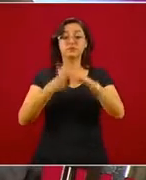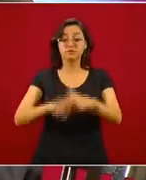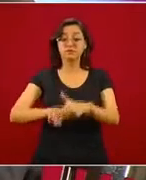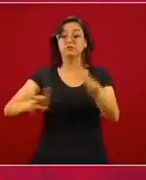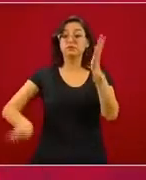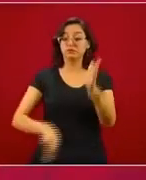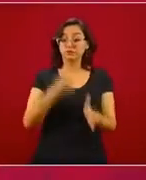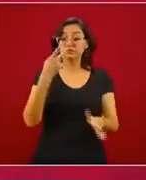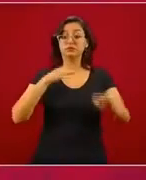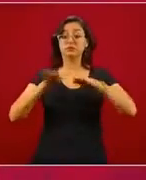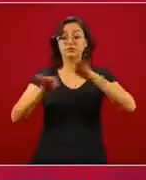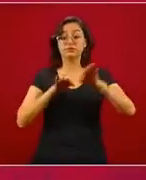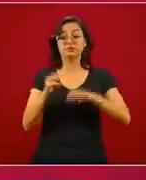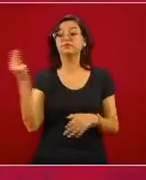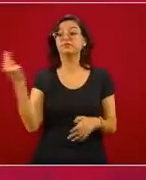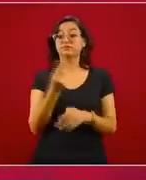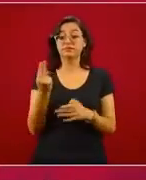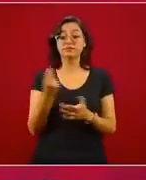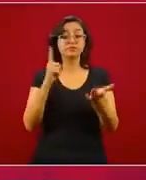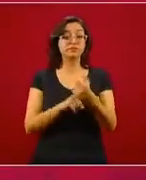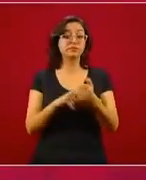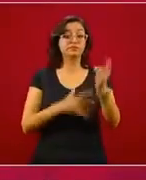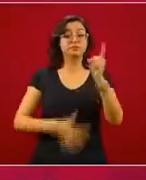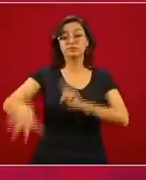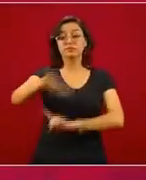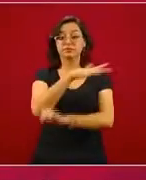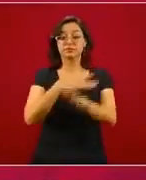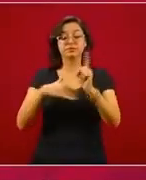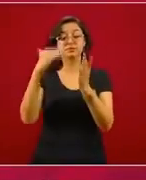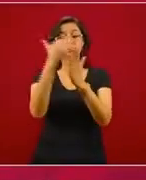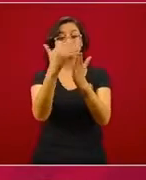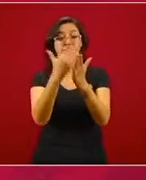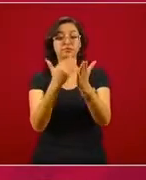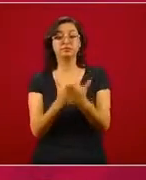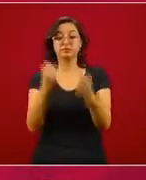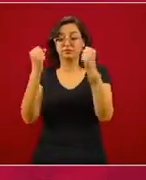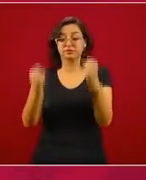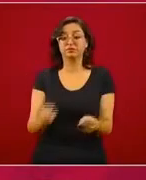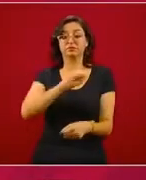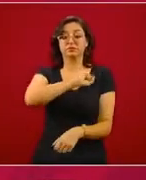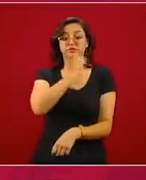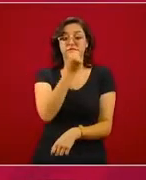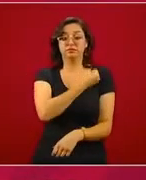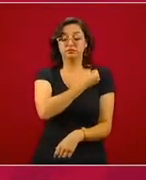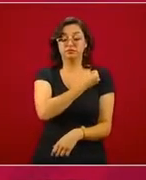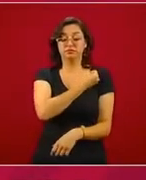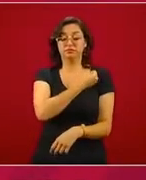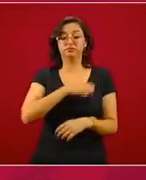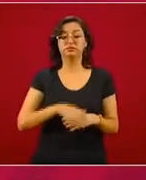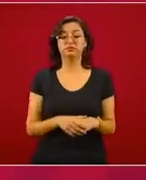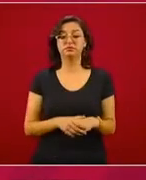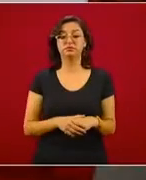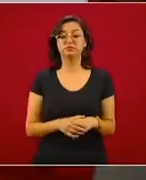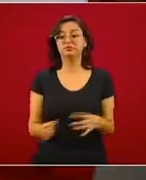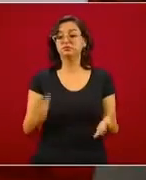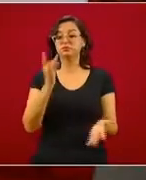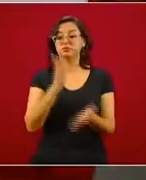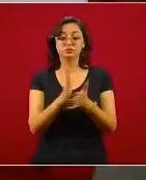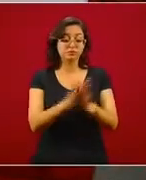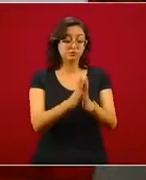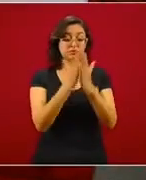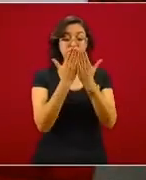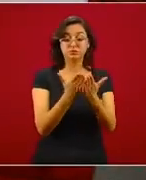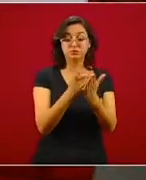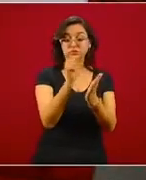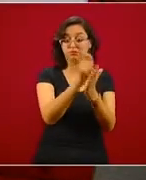manufacturing, because in order to start up manufacturing again, they need to have health protocols in place. And